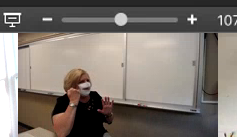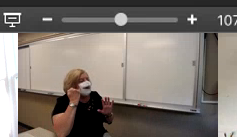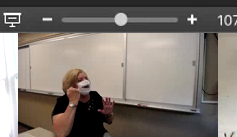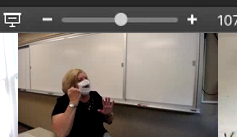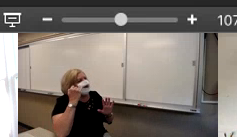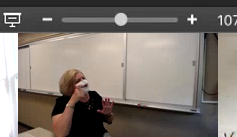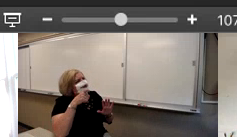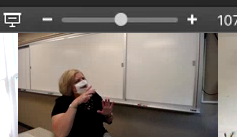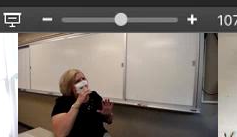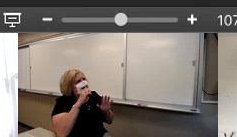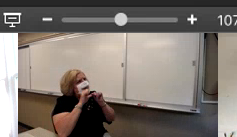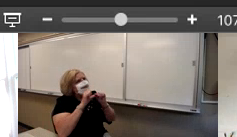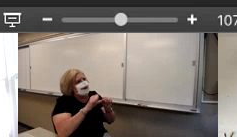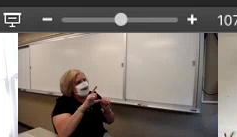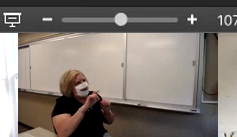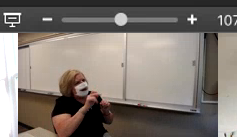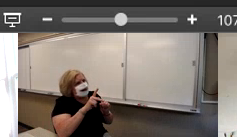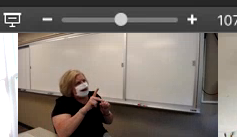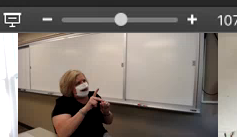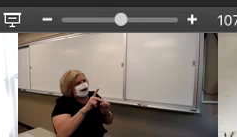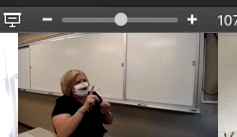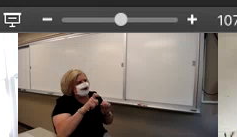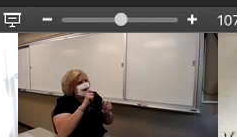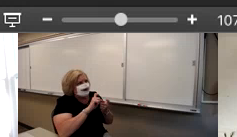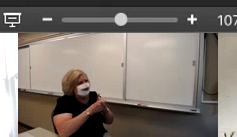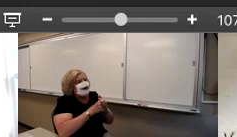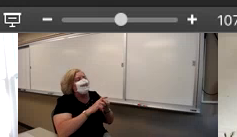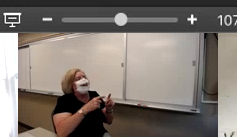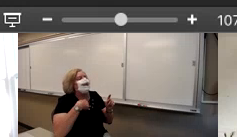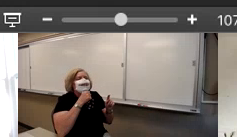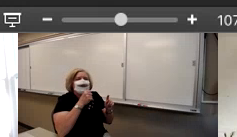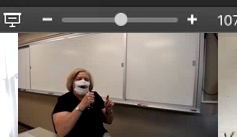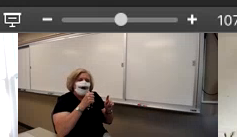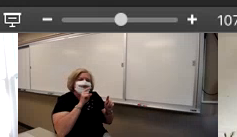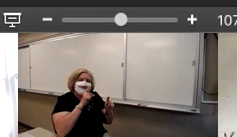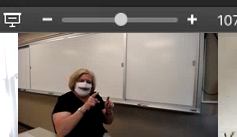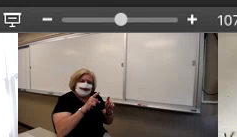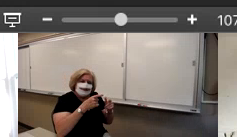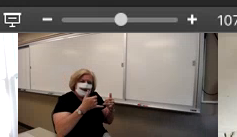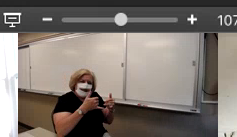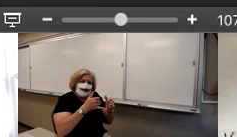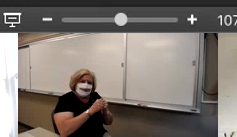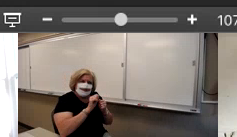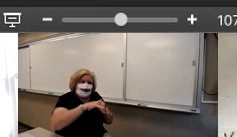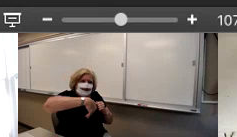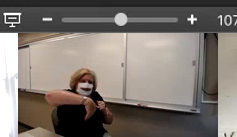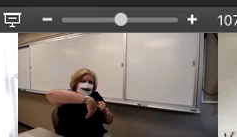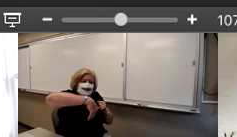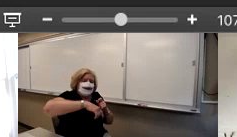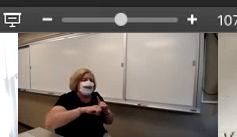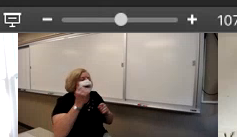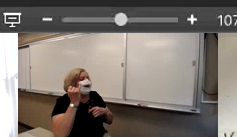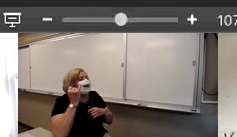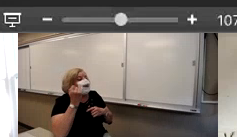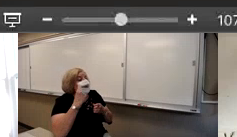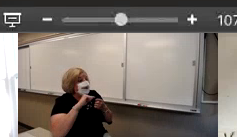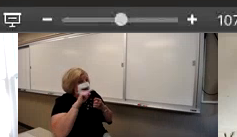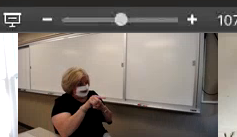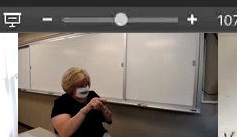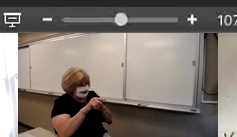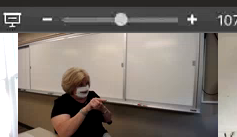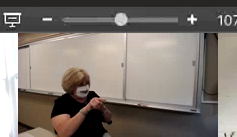link that changes, but I haven't messed with that as much, right? But if you, when you put